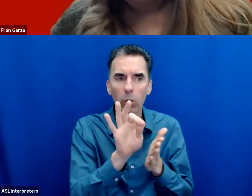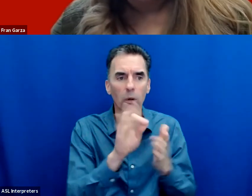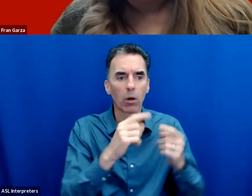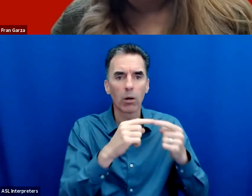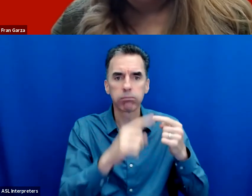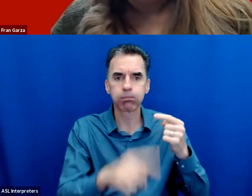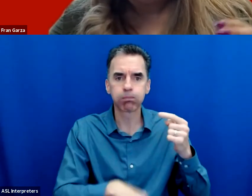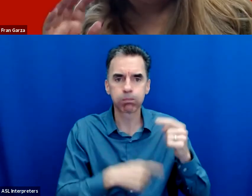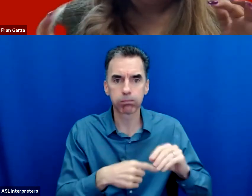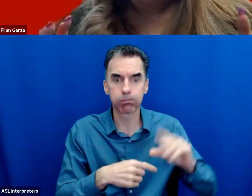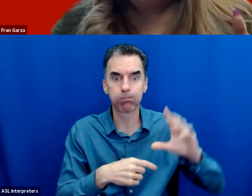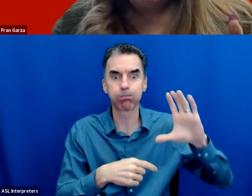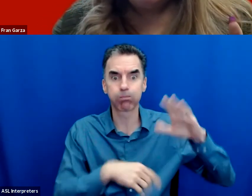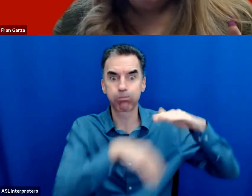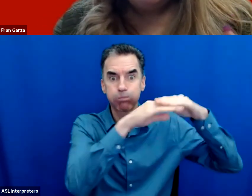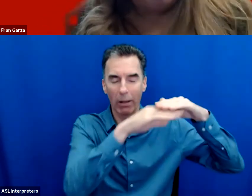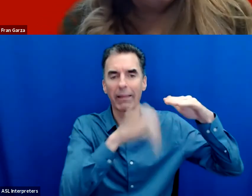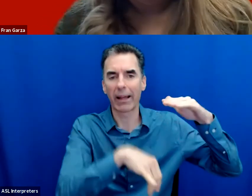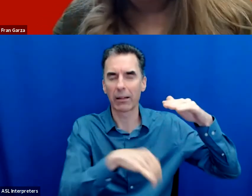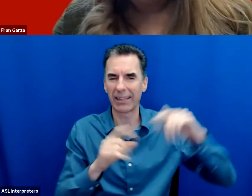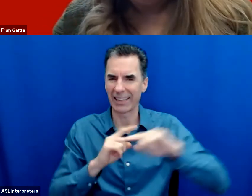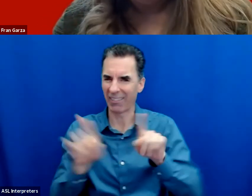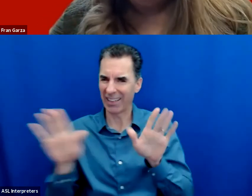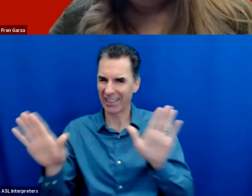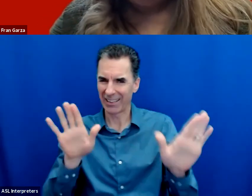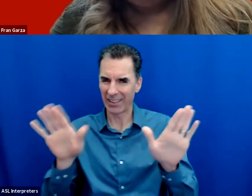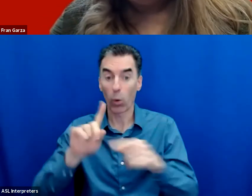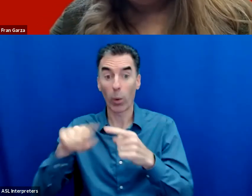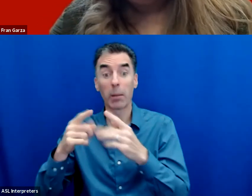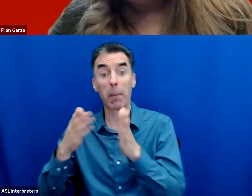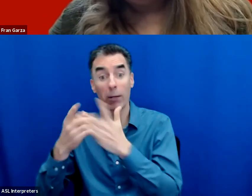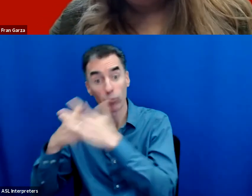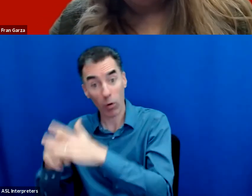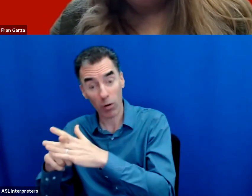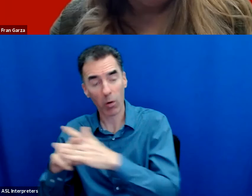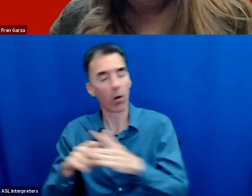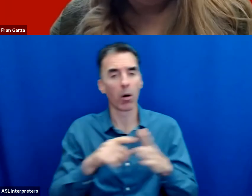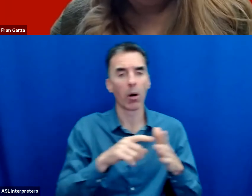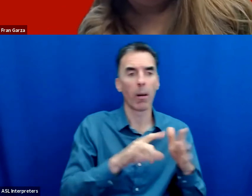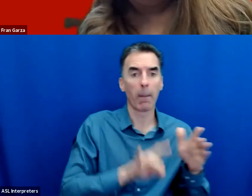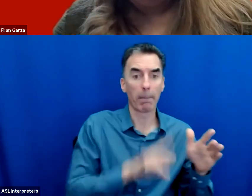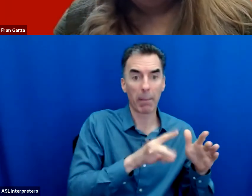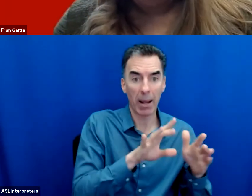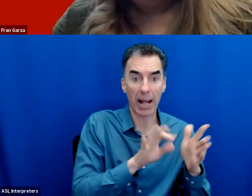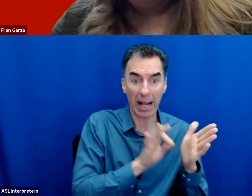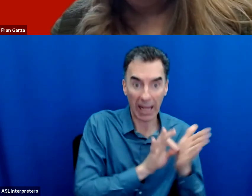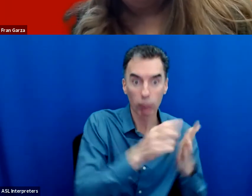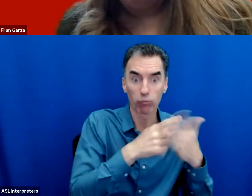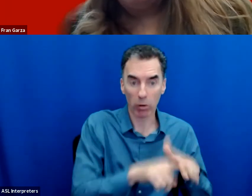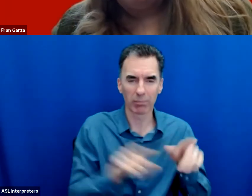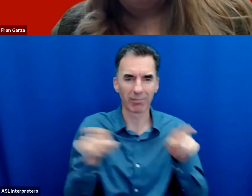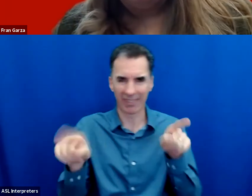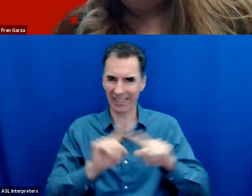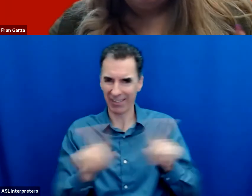we renew. So it's a little tricky. I know it's confusing, but a lot of school districts you'll come to find are on this October